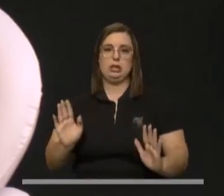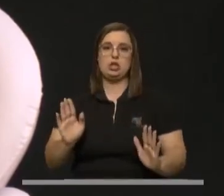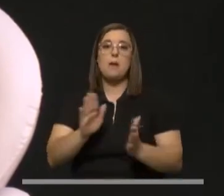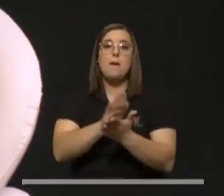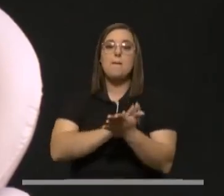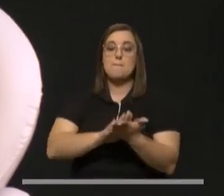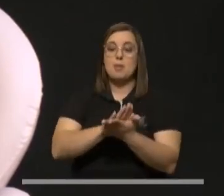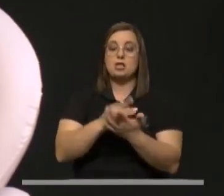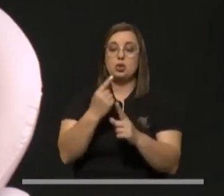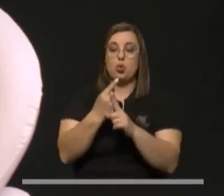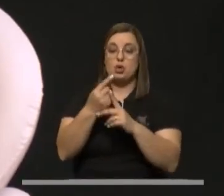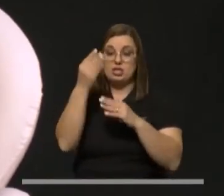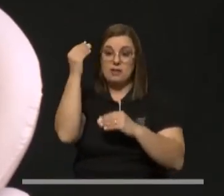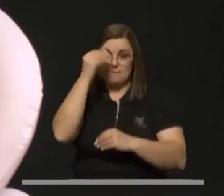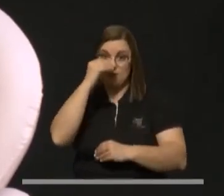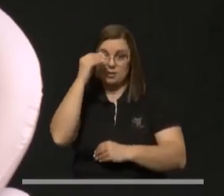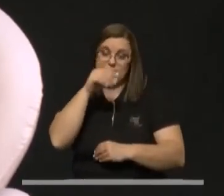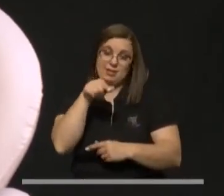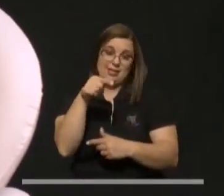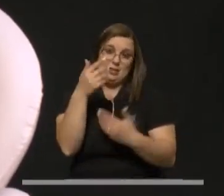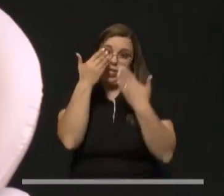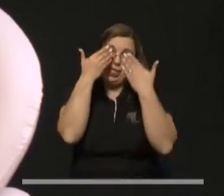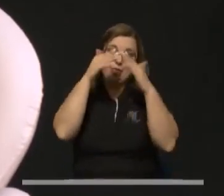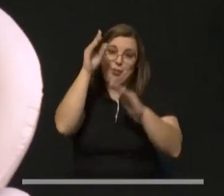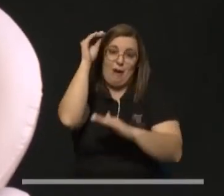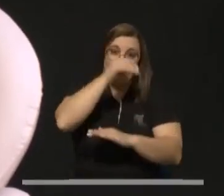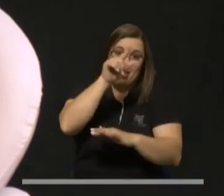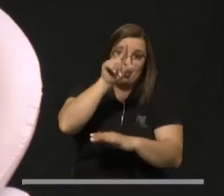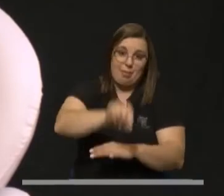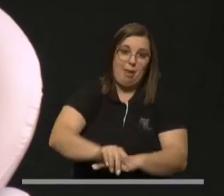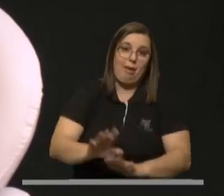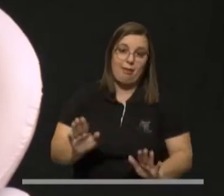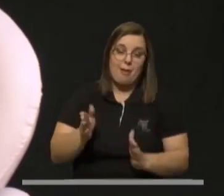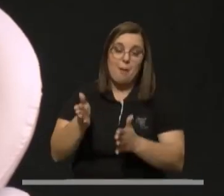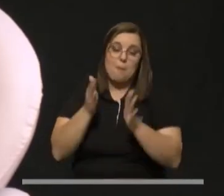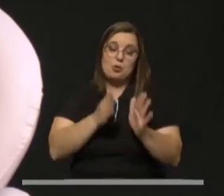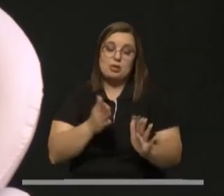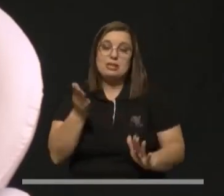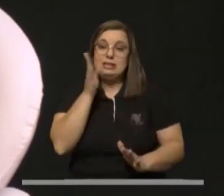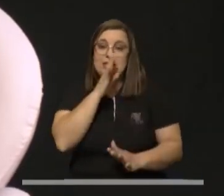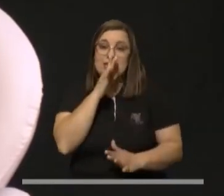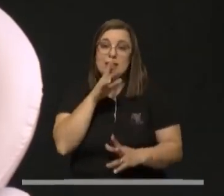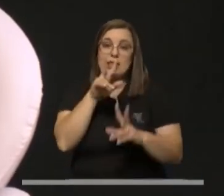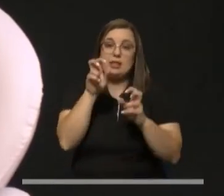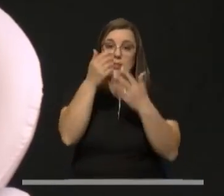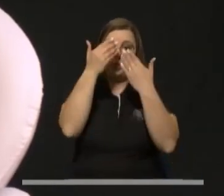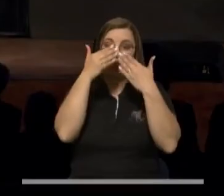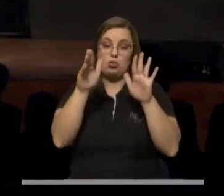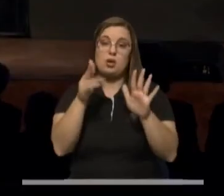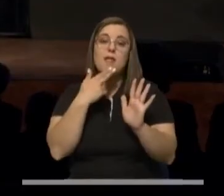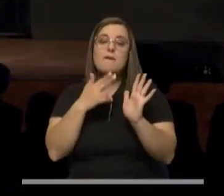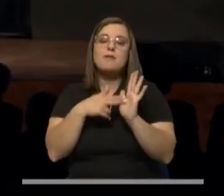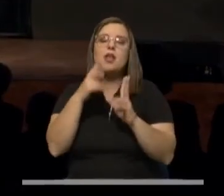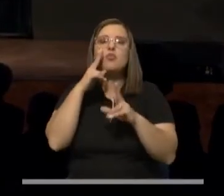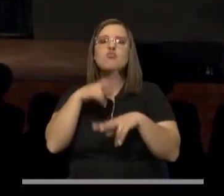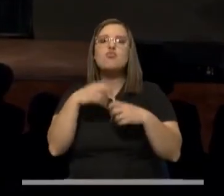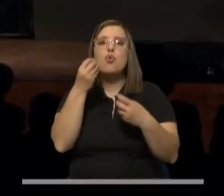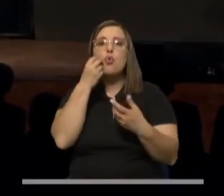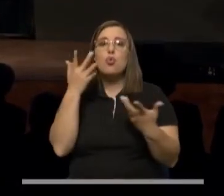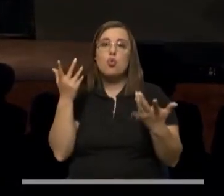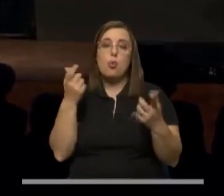people make their political preferences on, based on fake news, is fake